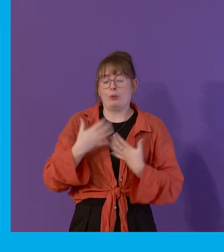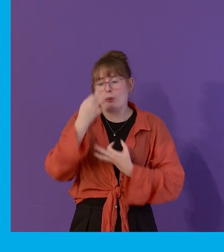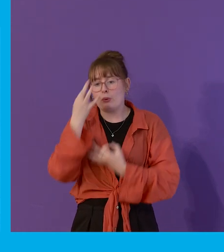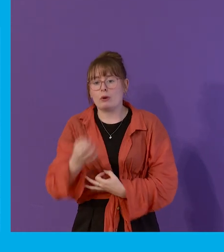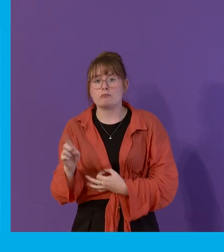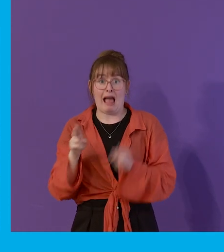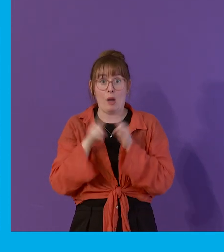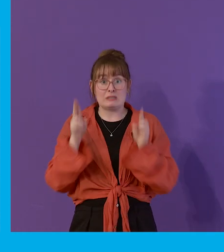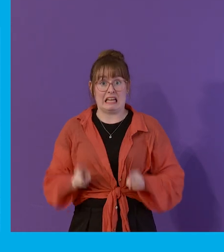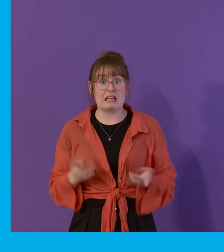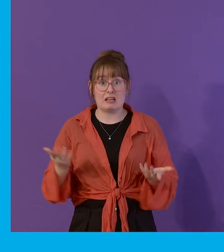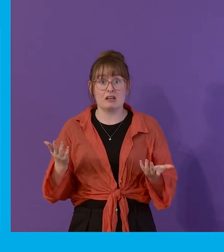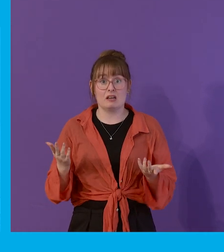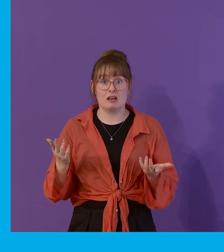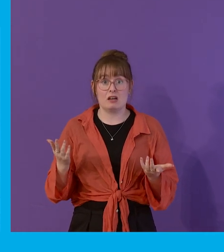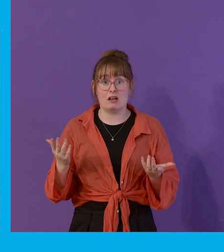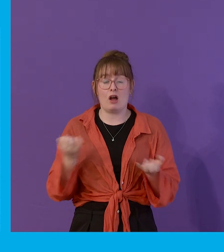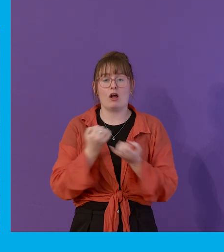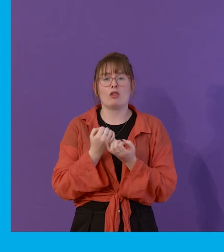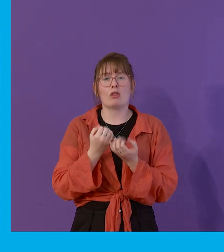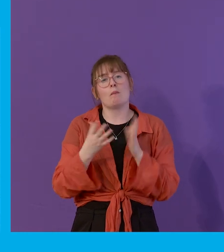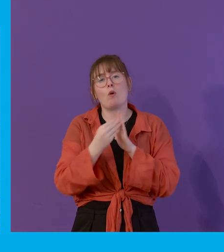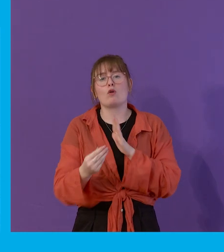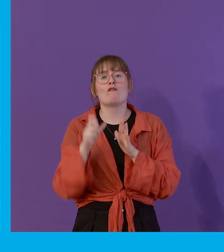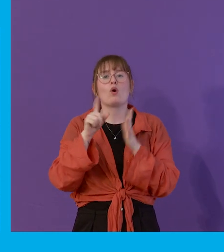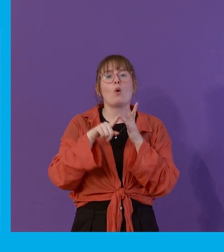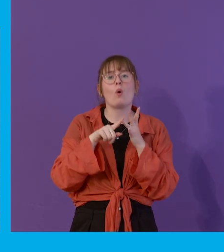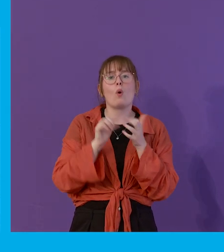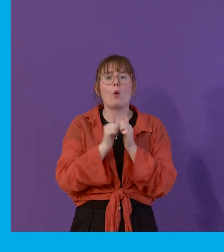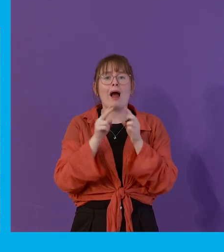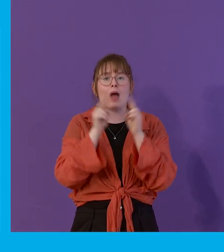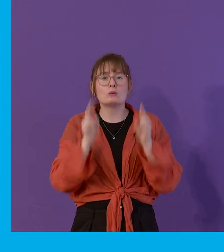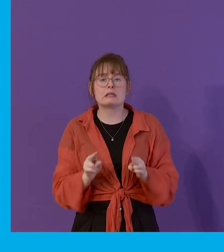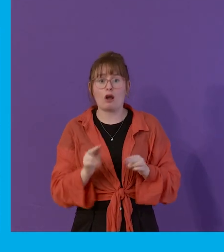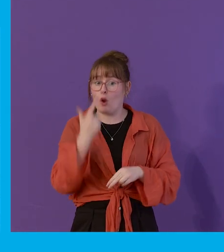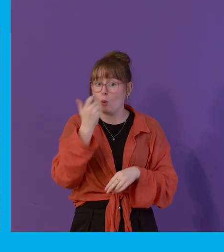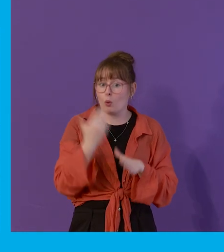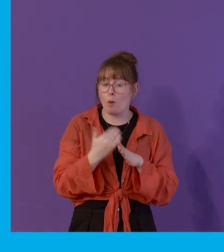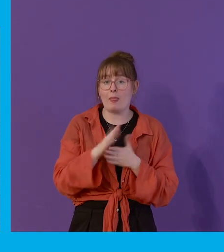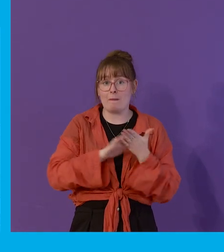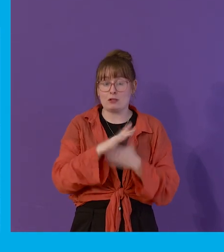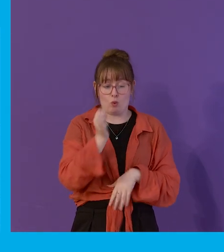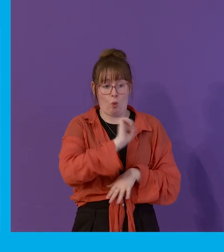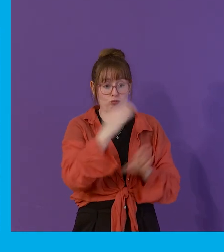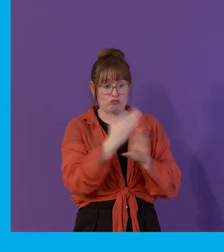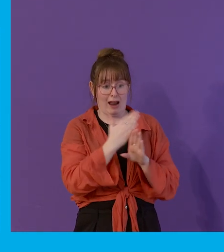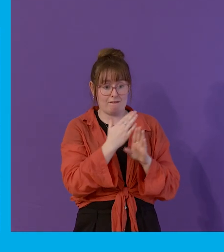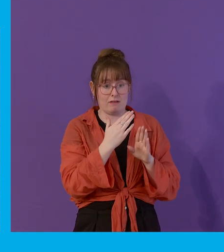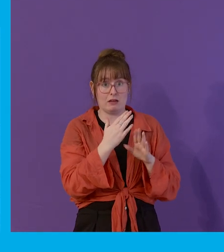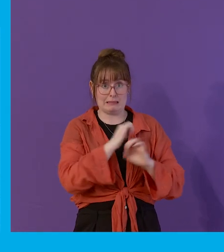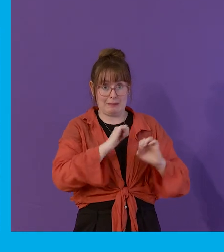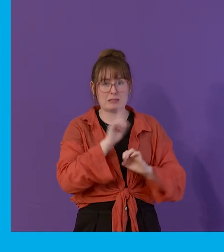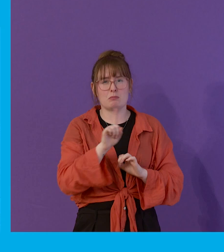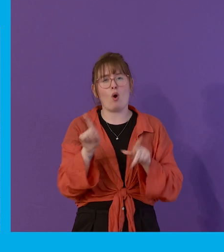just housing. Like, I love the model of co-housing, where people have their own private space, but they also have